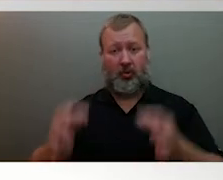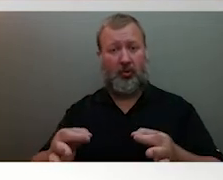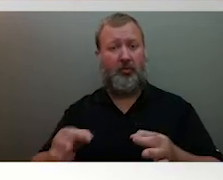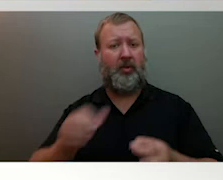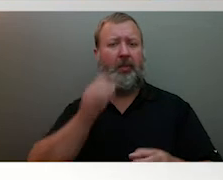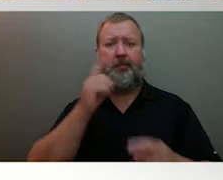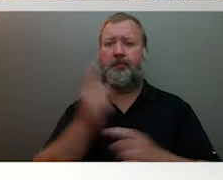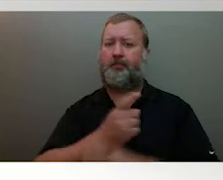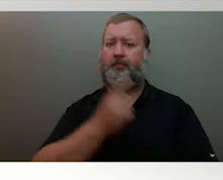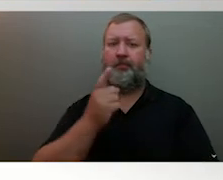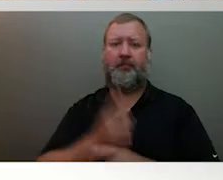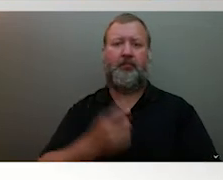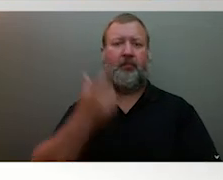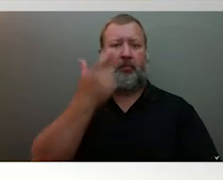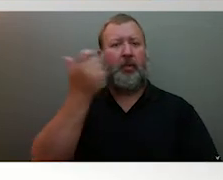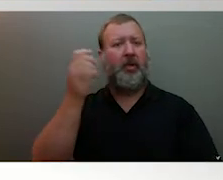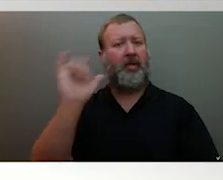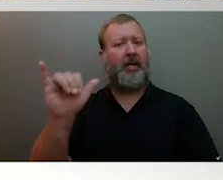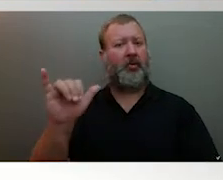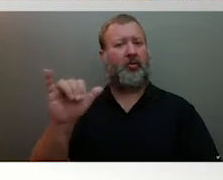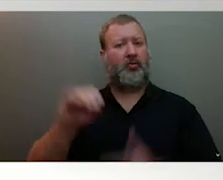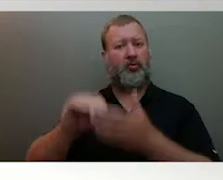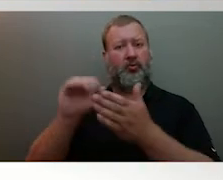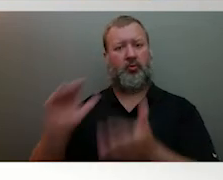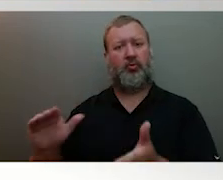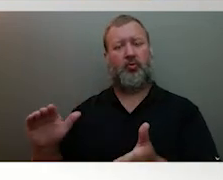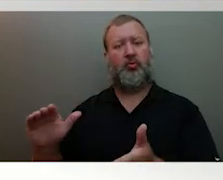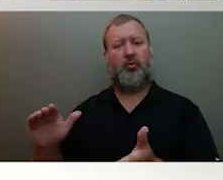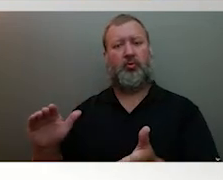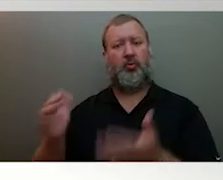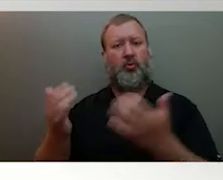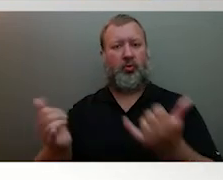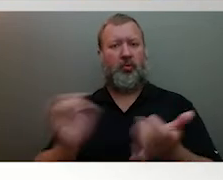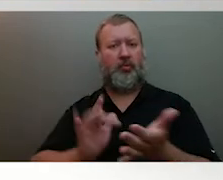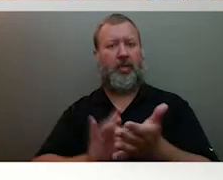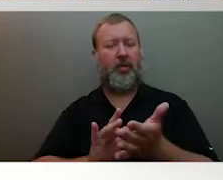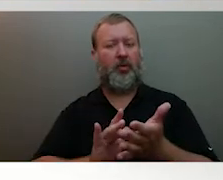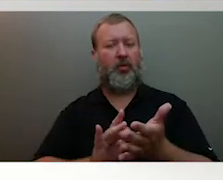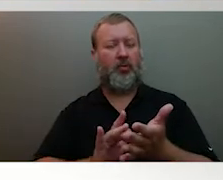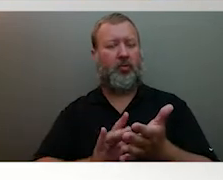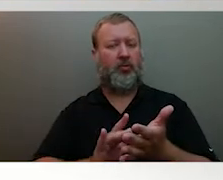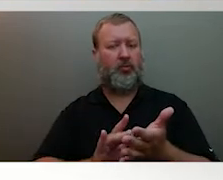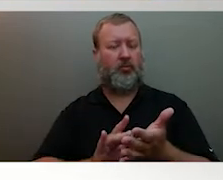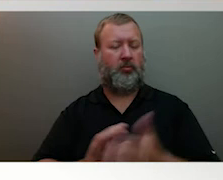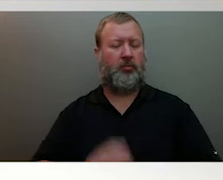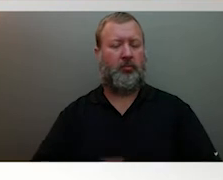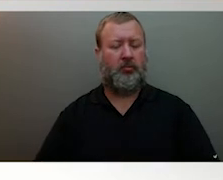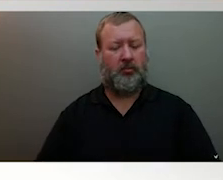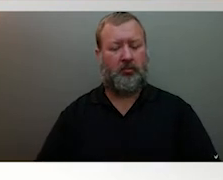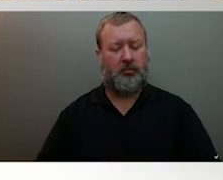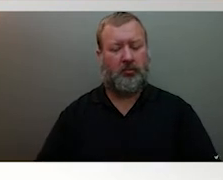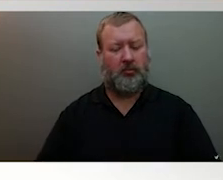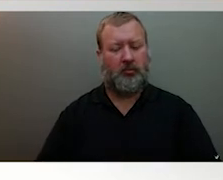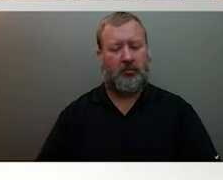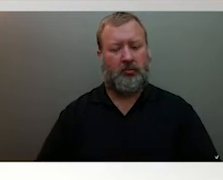not appropriate due to the student's current medical condition.